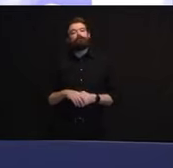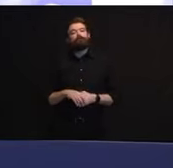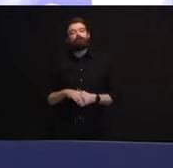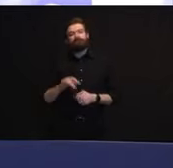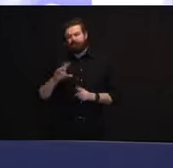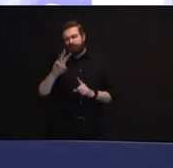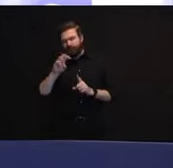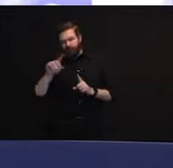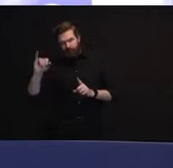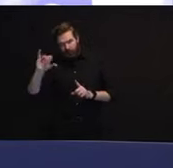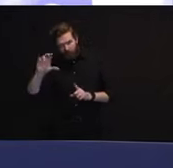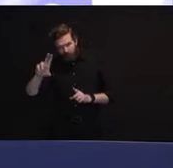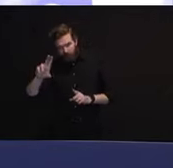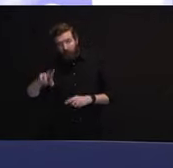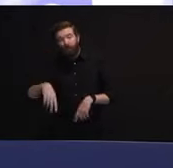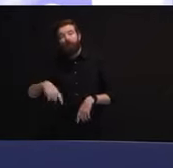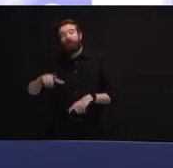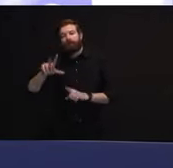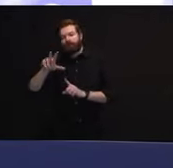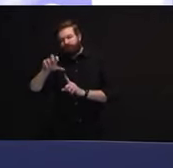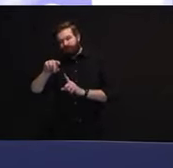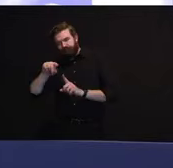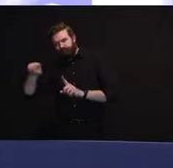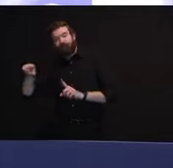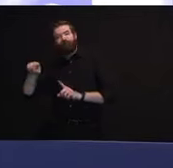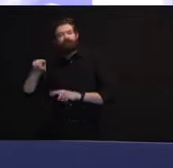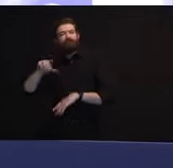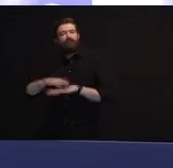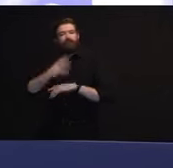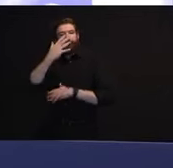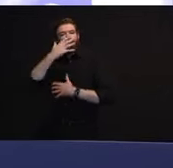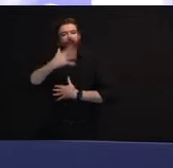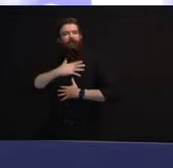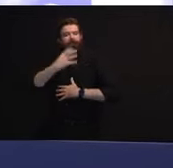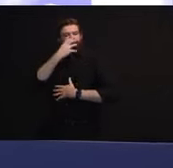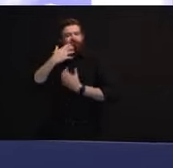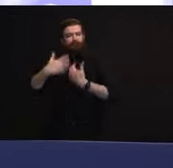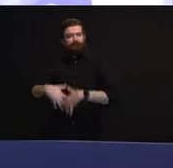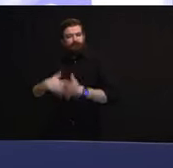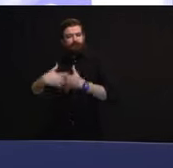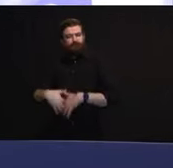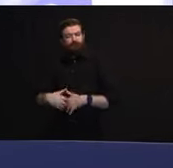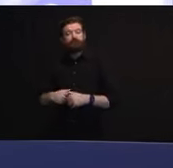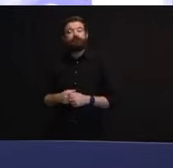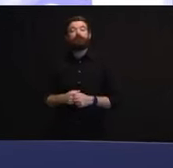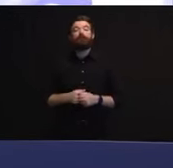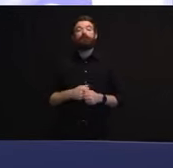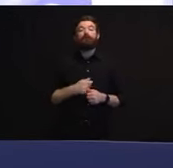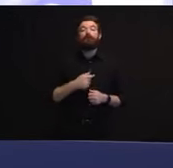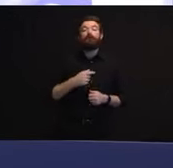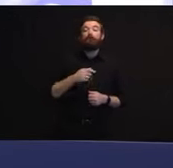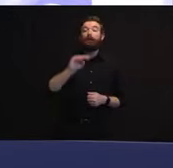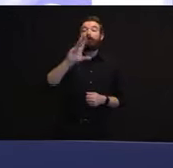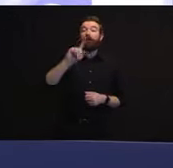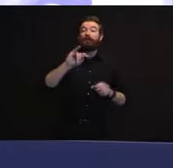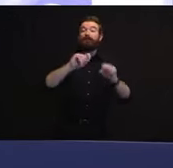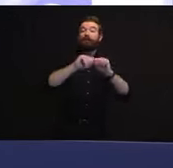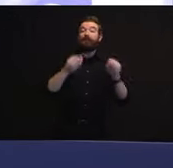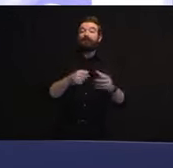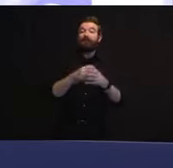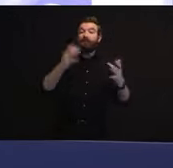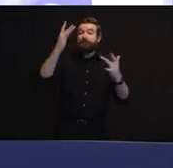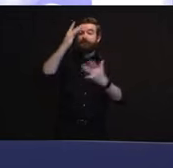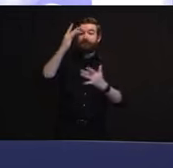ventilators. There's one new report of multisystem inflammatory syndrome in children. There are a total of